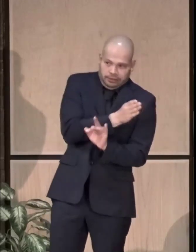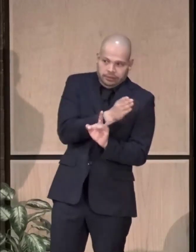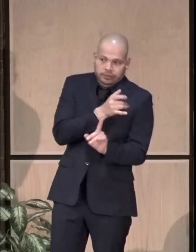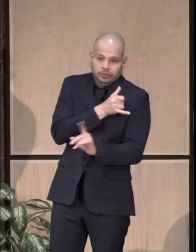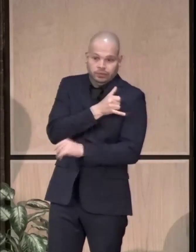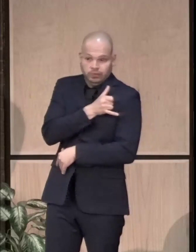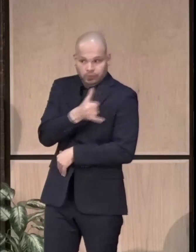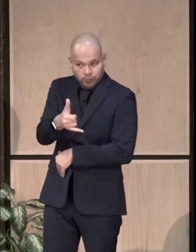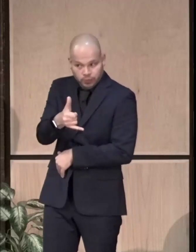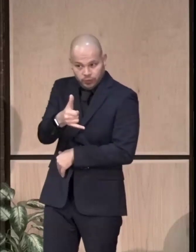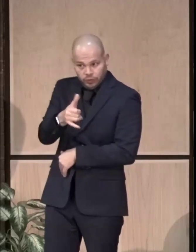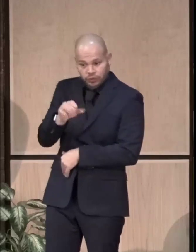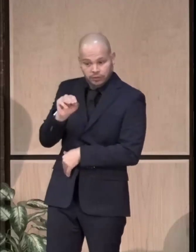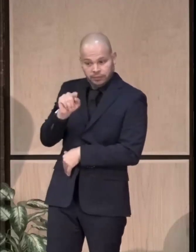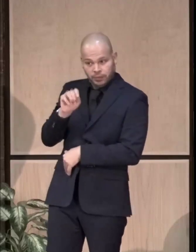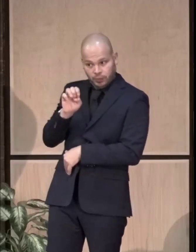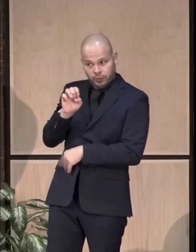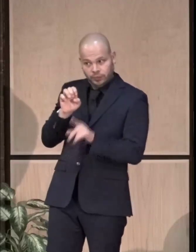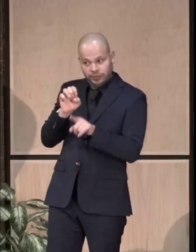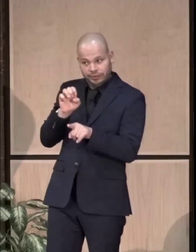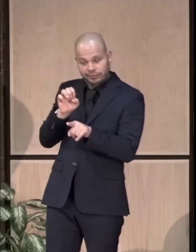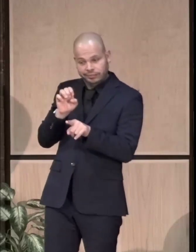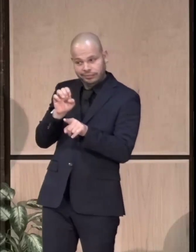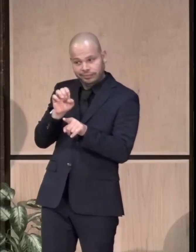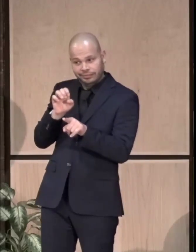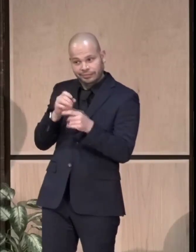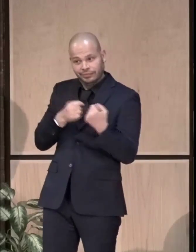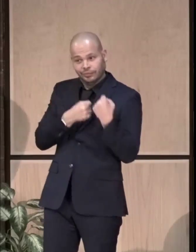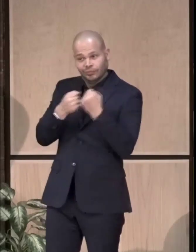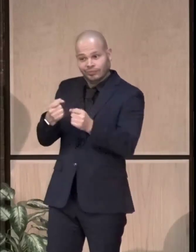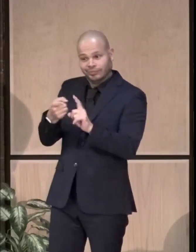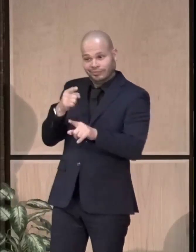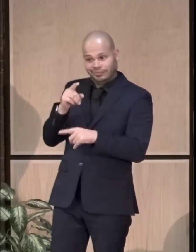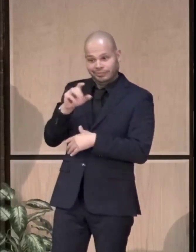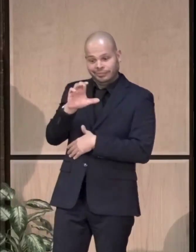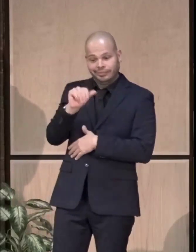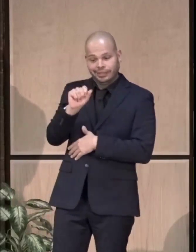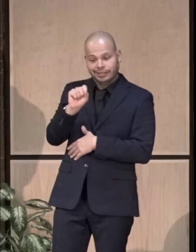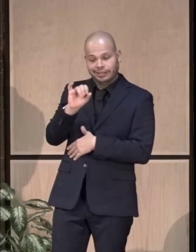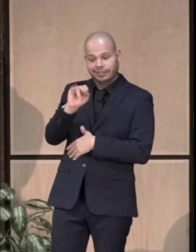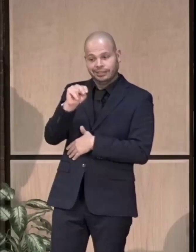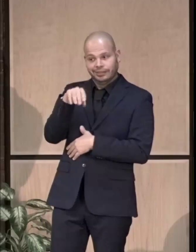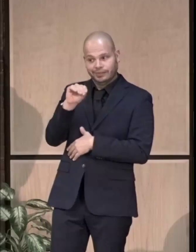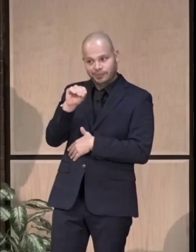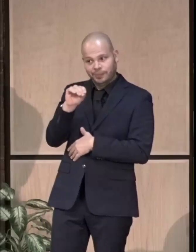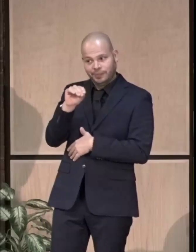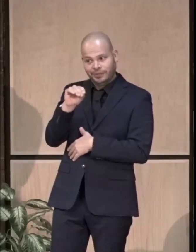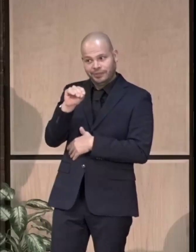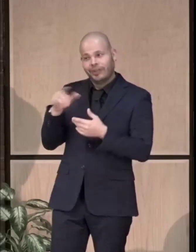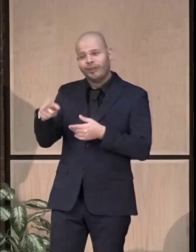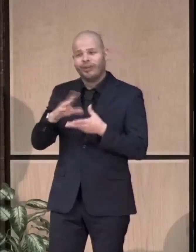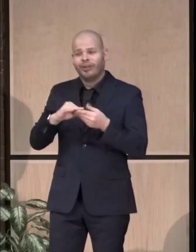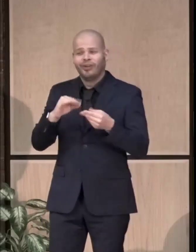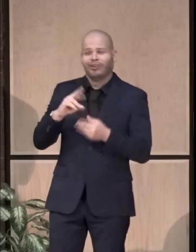assaulted him. They were driving home from the casino when Card started talking about people calling him a pedophile again. When Hodgson told